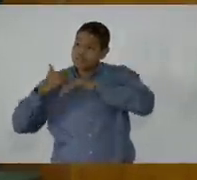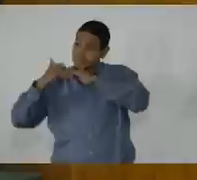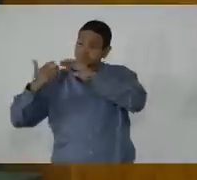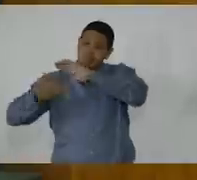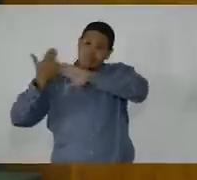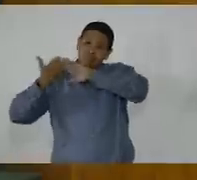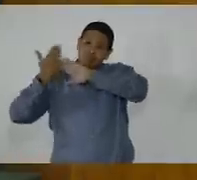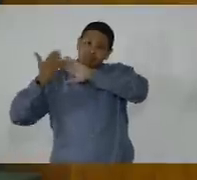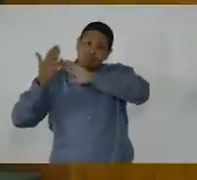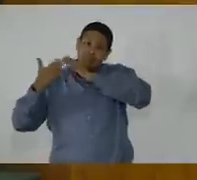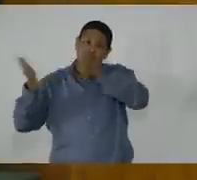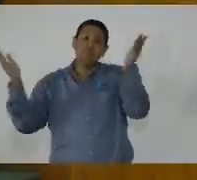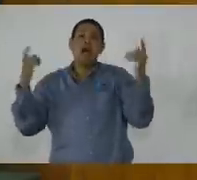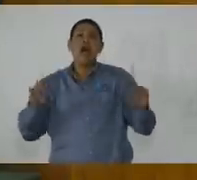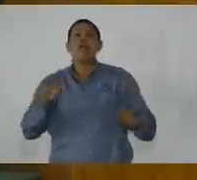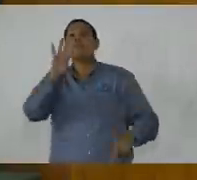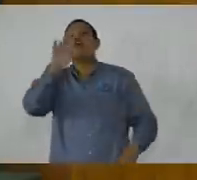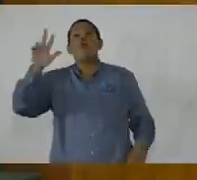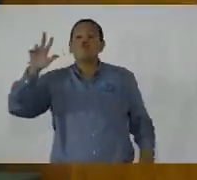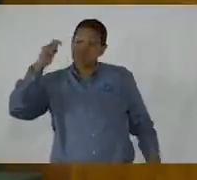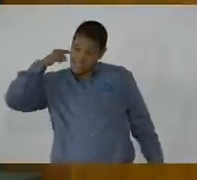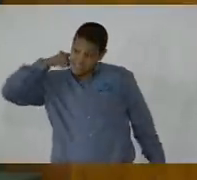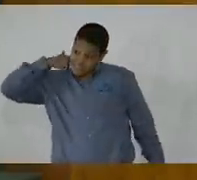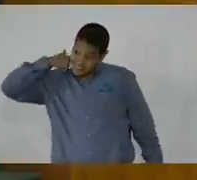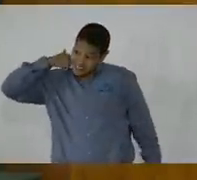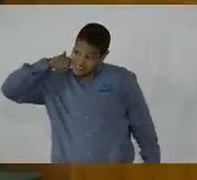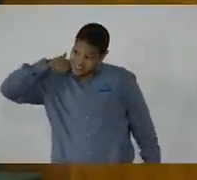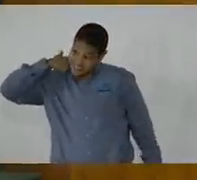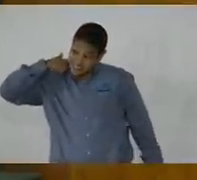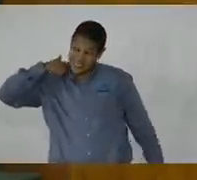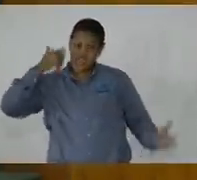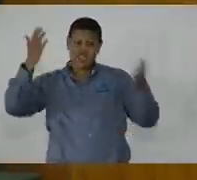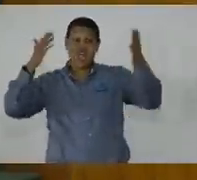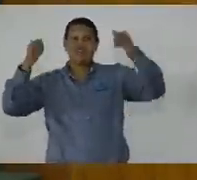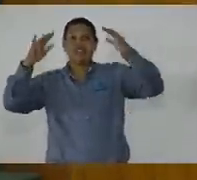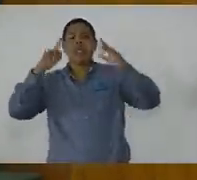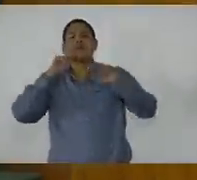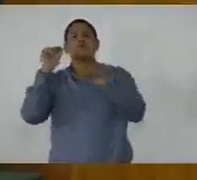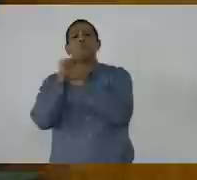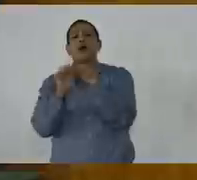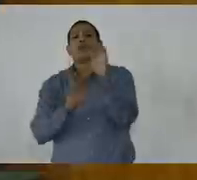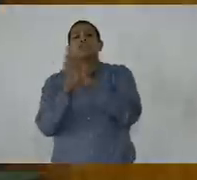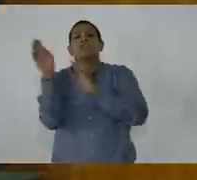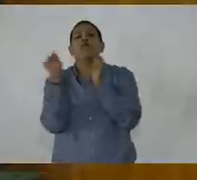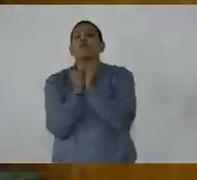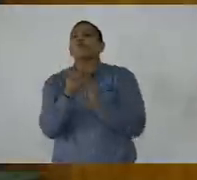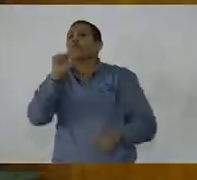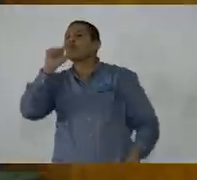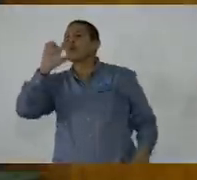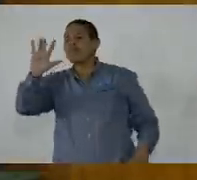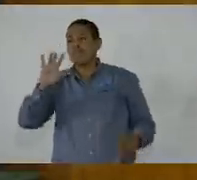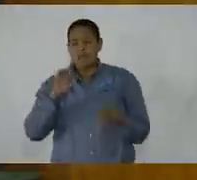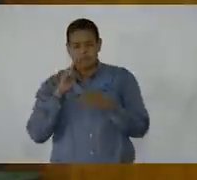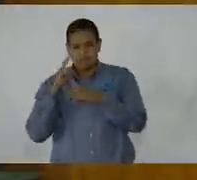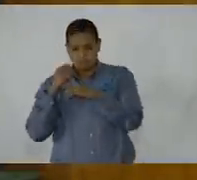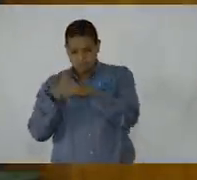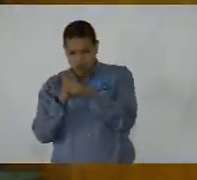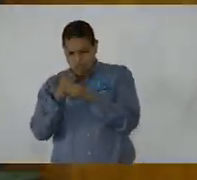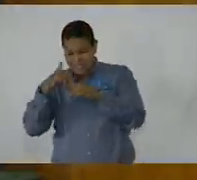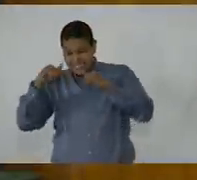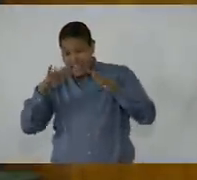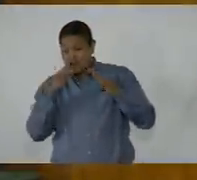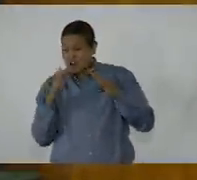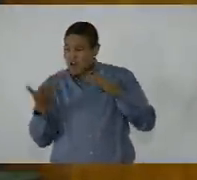Speaker. 43 service standards were developed, along with 25 product standards, covering